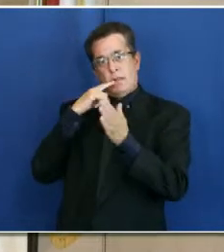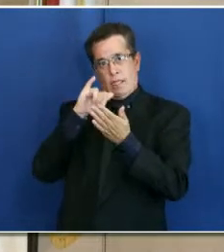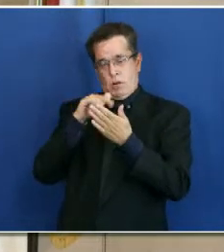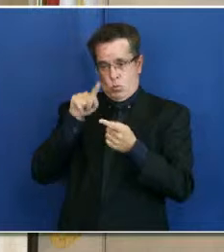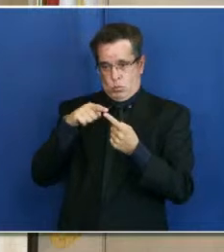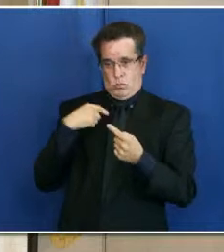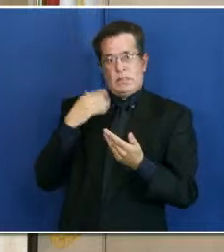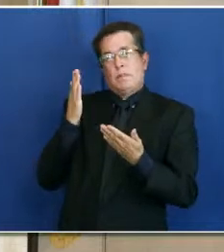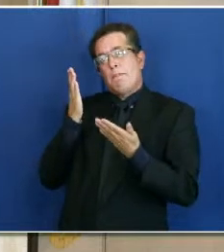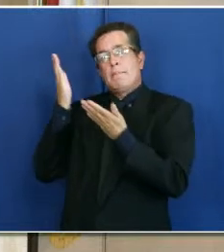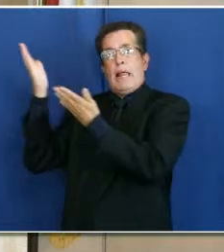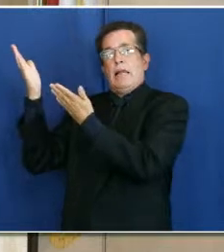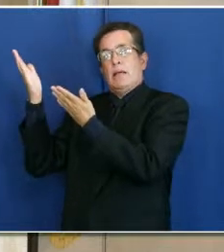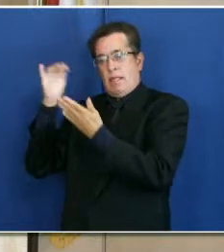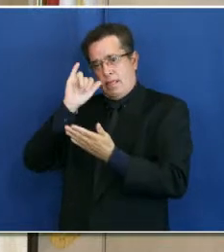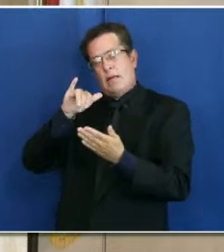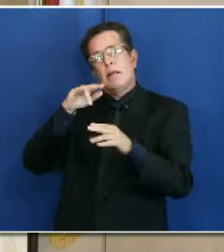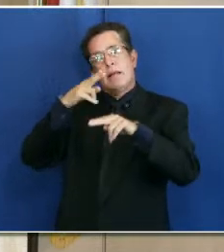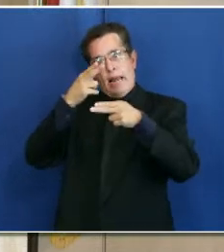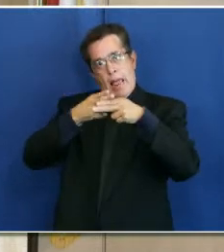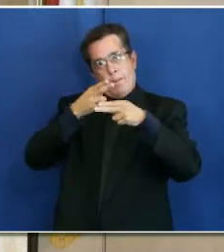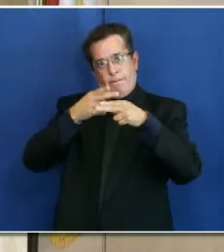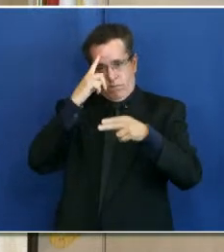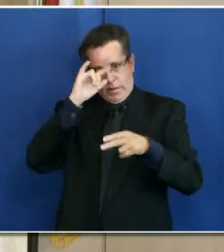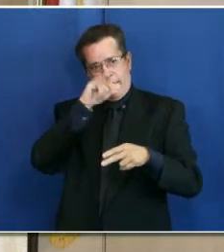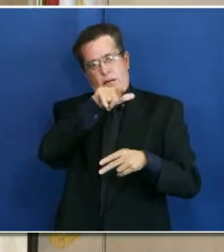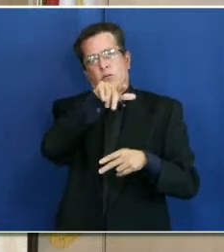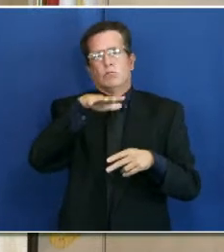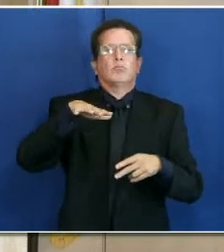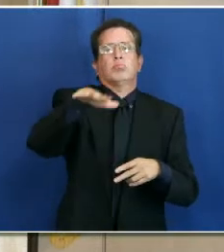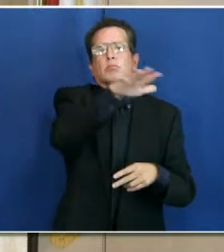submit the names of schools for